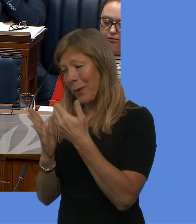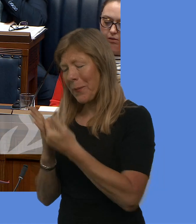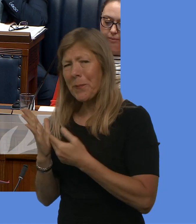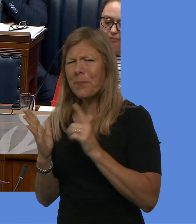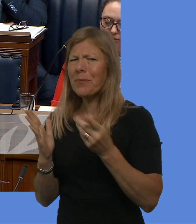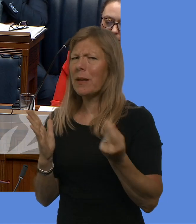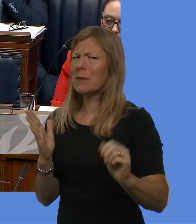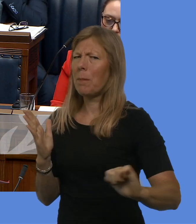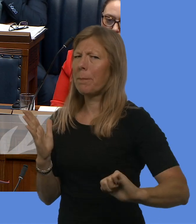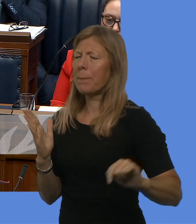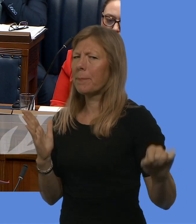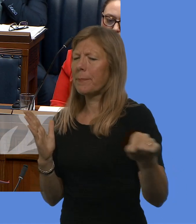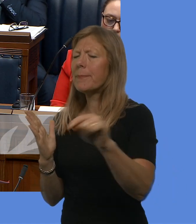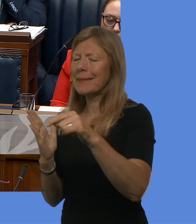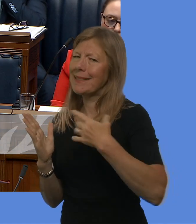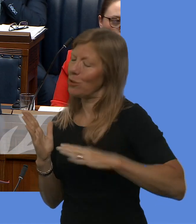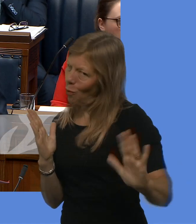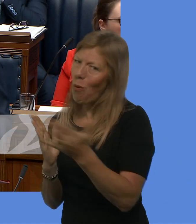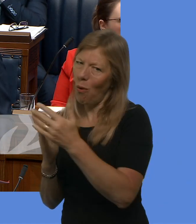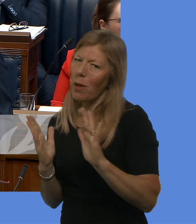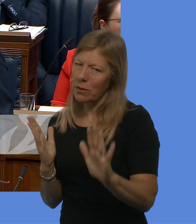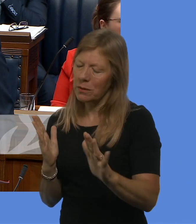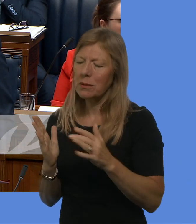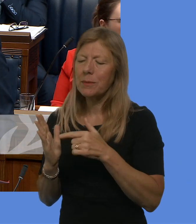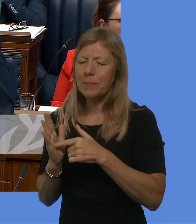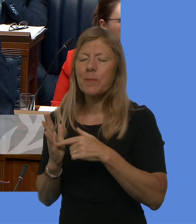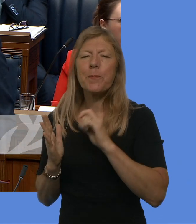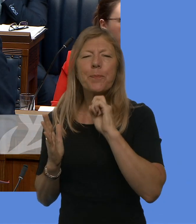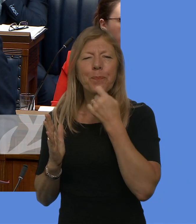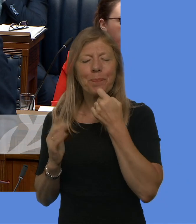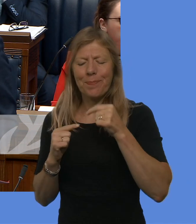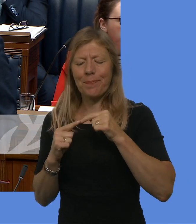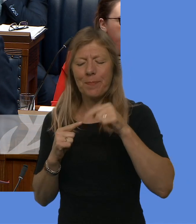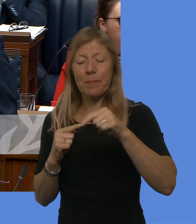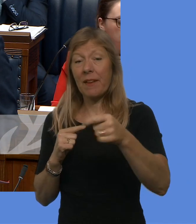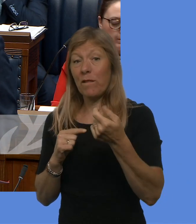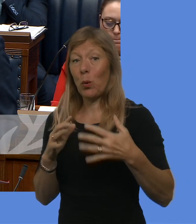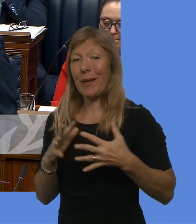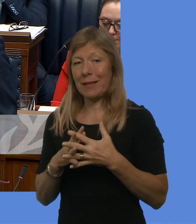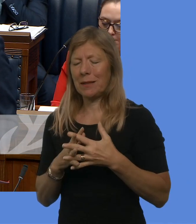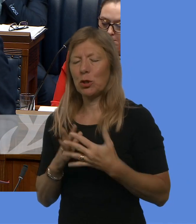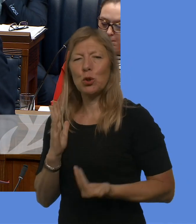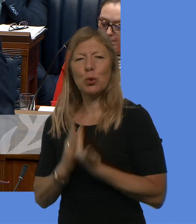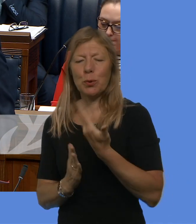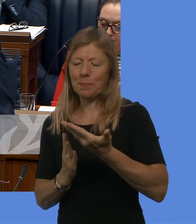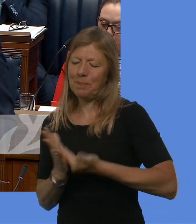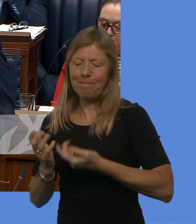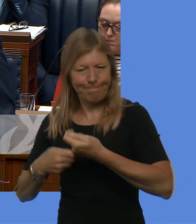that guidance, and so there will be a public consultation launched within weeks before the end of